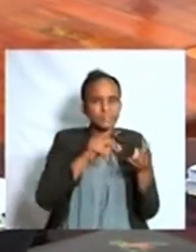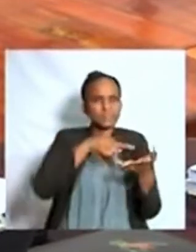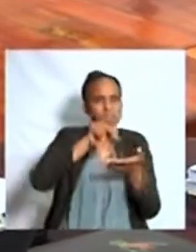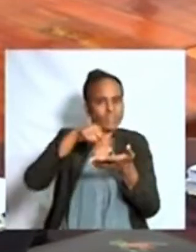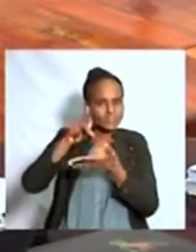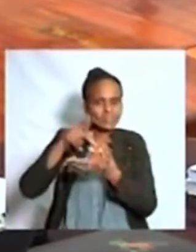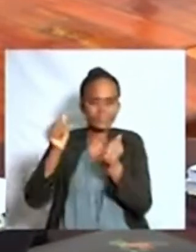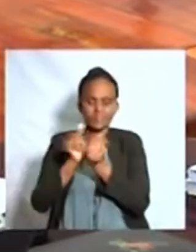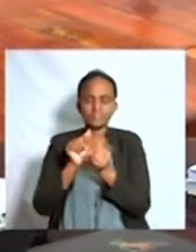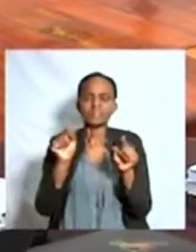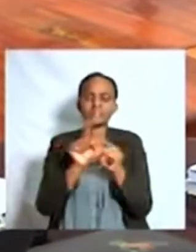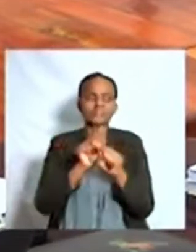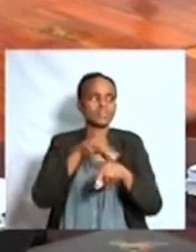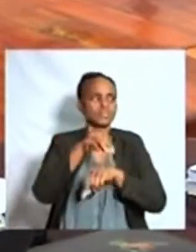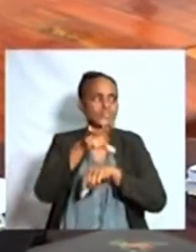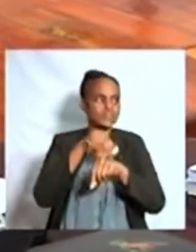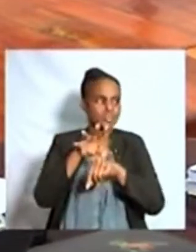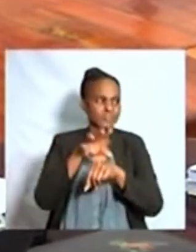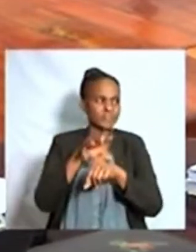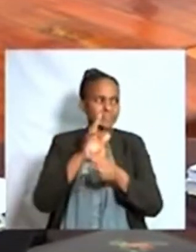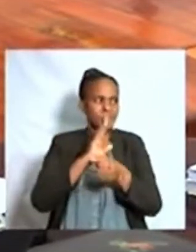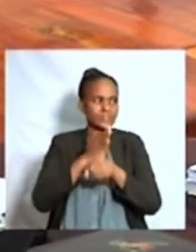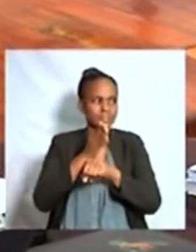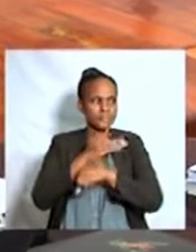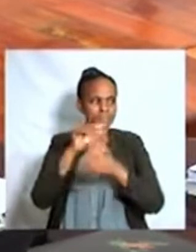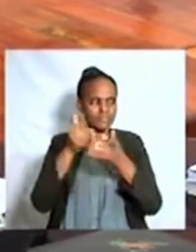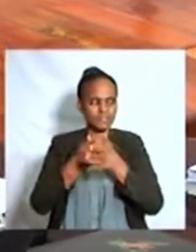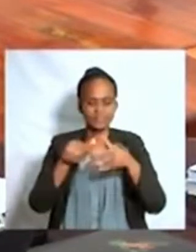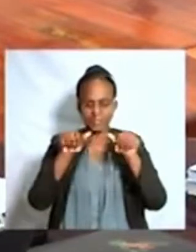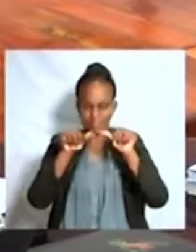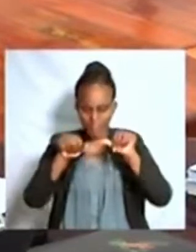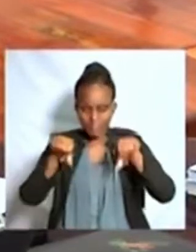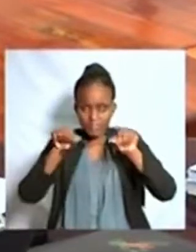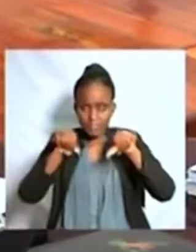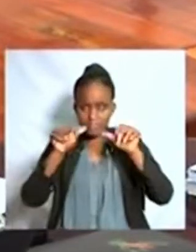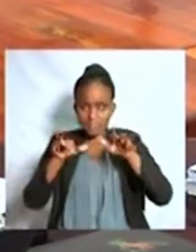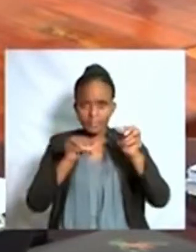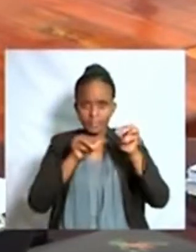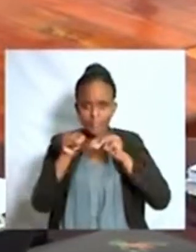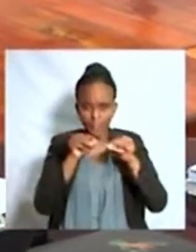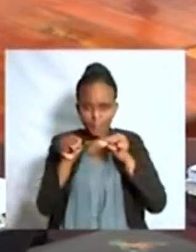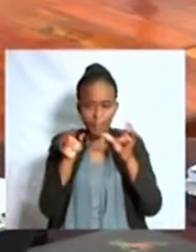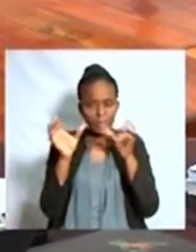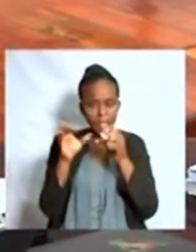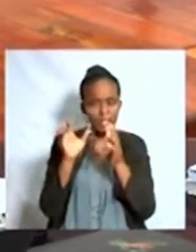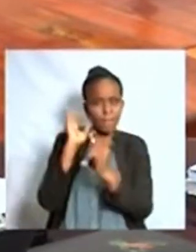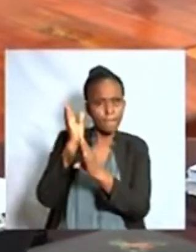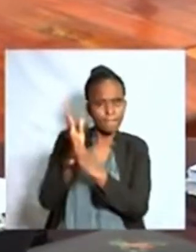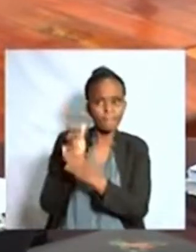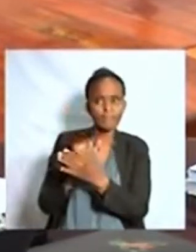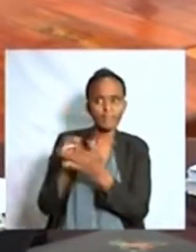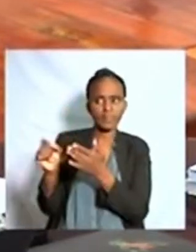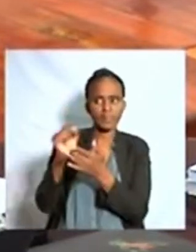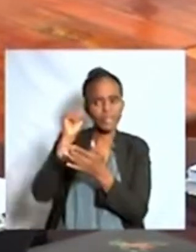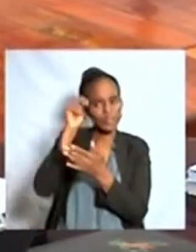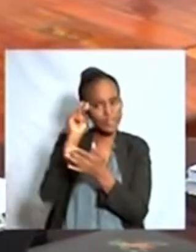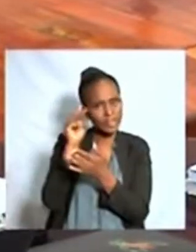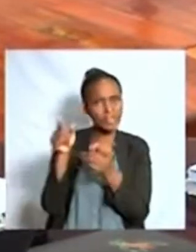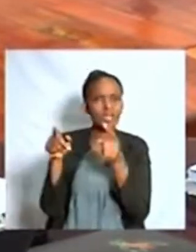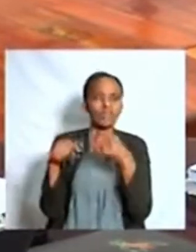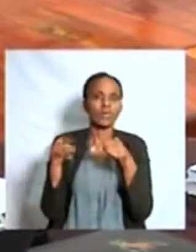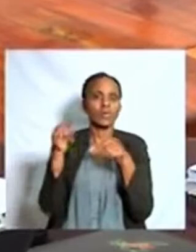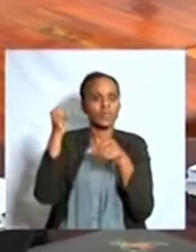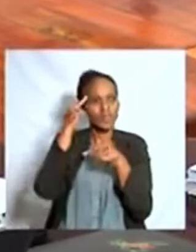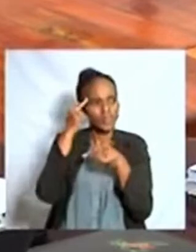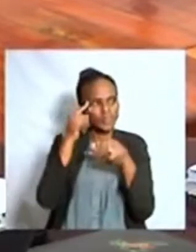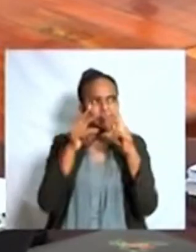with the set guidelines. And following the auditor's observation, Council management wrote to the Ministry of Local Government and